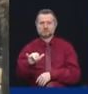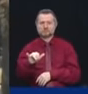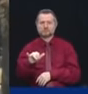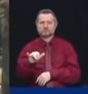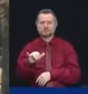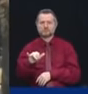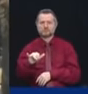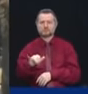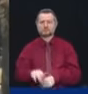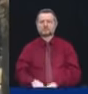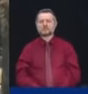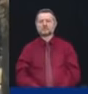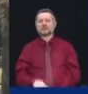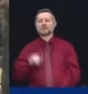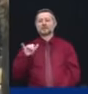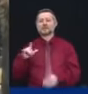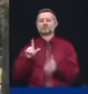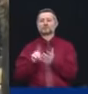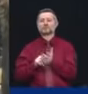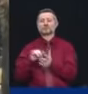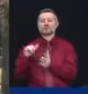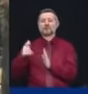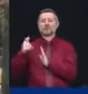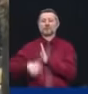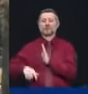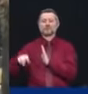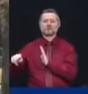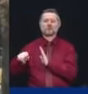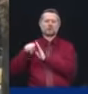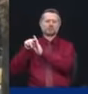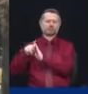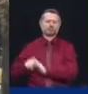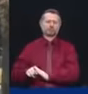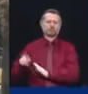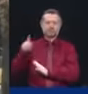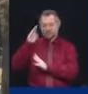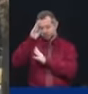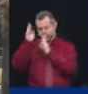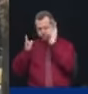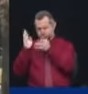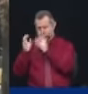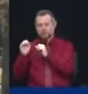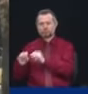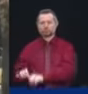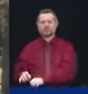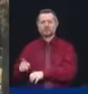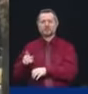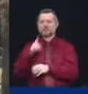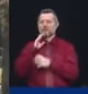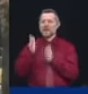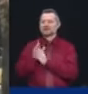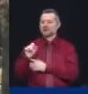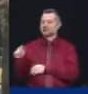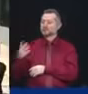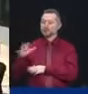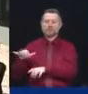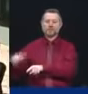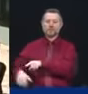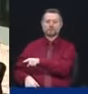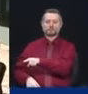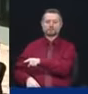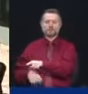They printed slurs and slander. And you'd have to ask them why they did that. Why would people say those